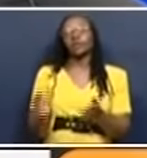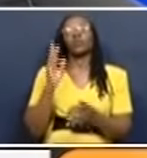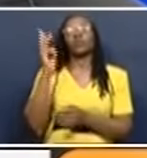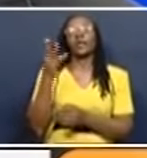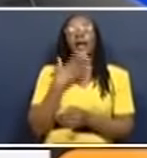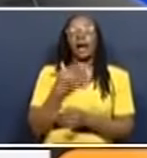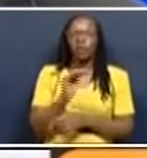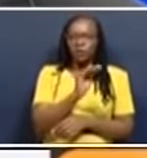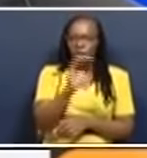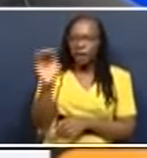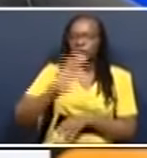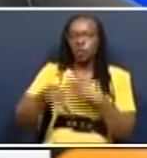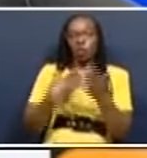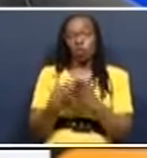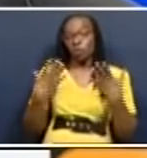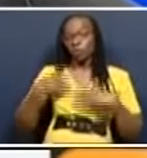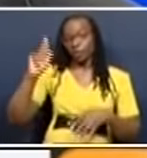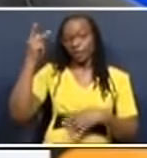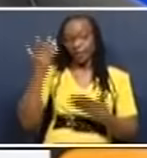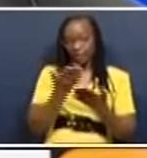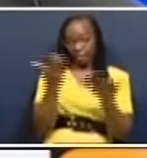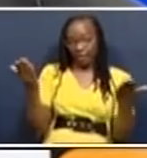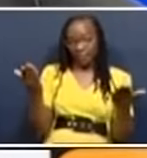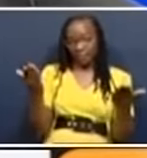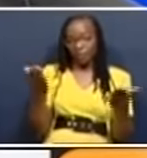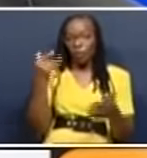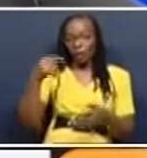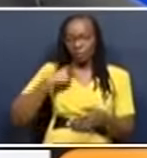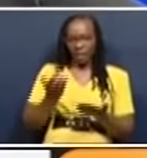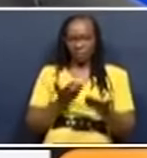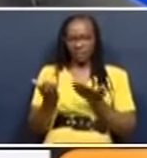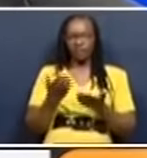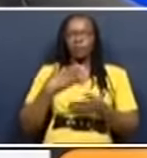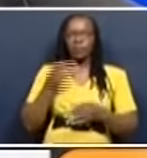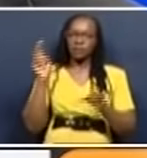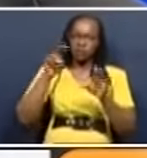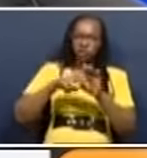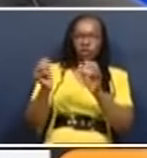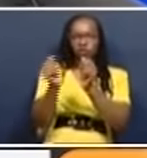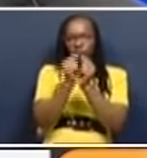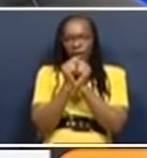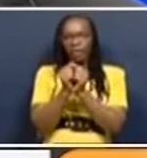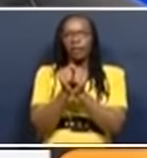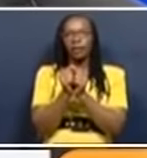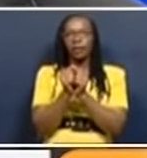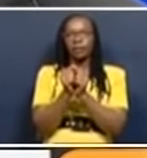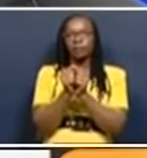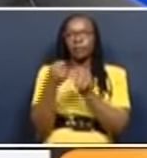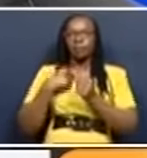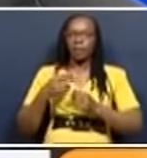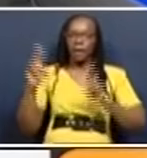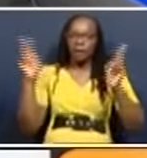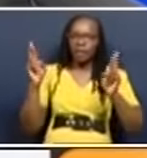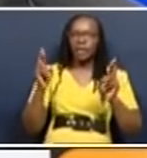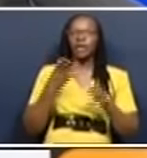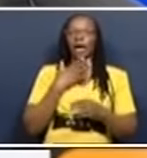upon all the like-minded Kenyans, the ones I've served with, to just join us together. This is a plea, and I would like to talk to the